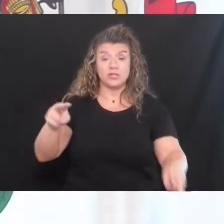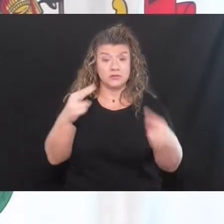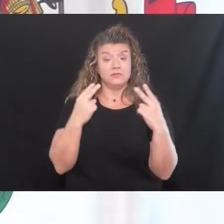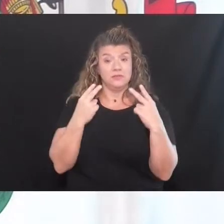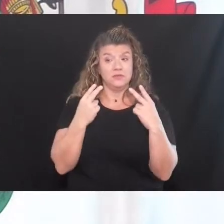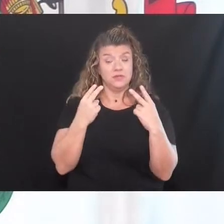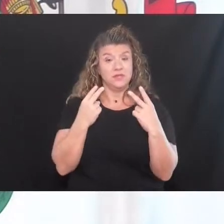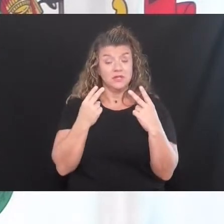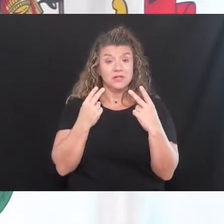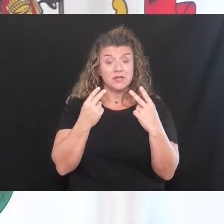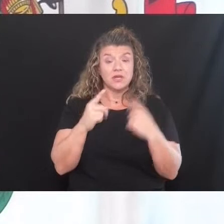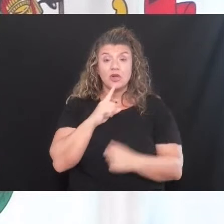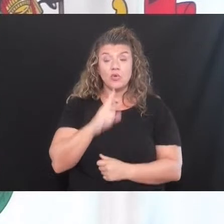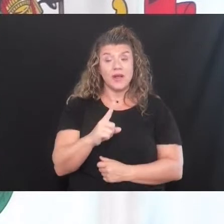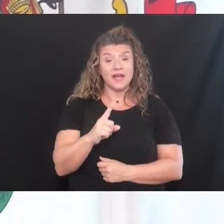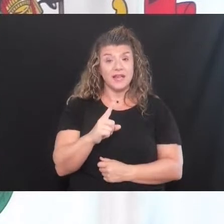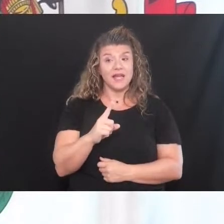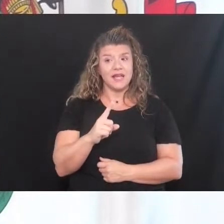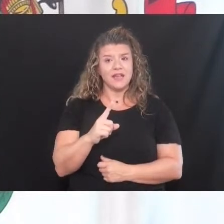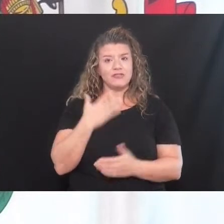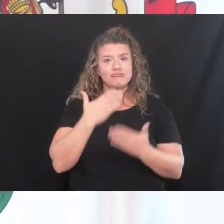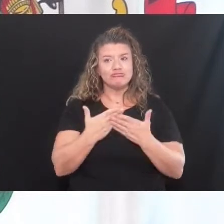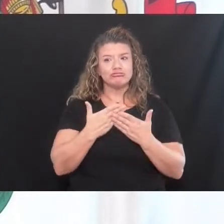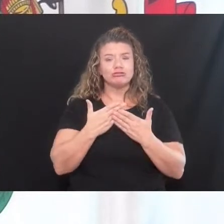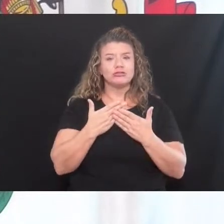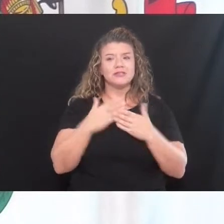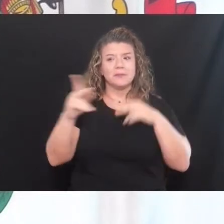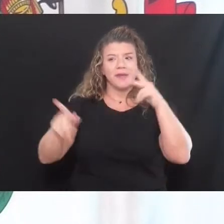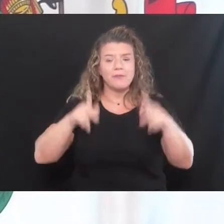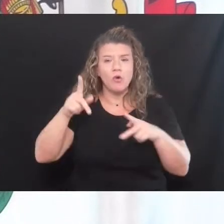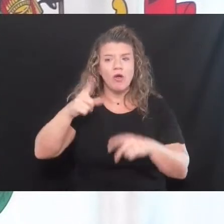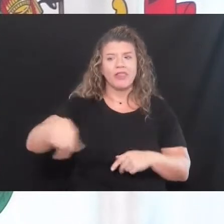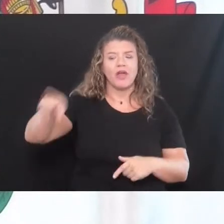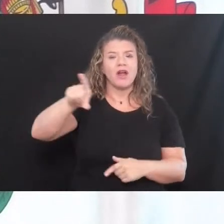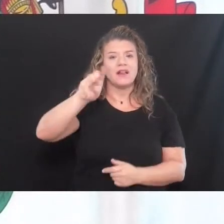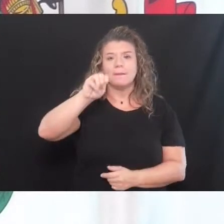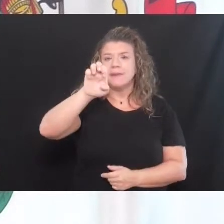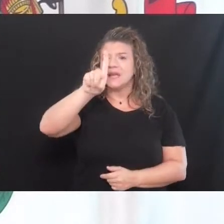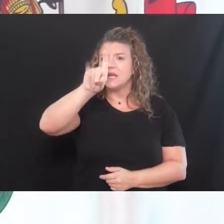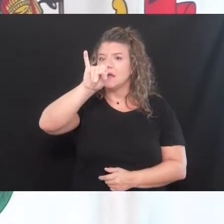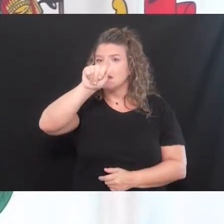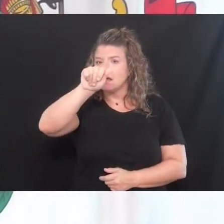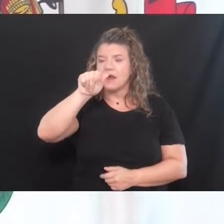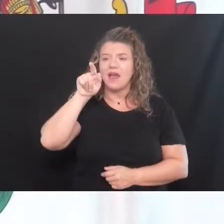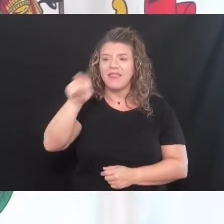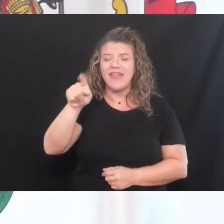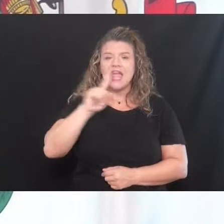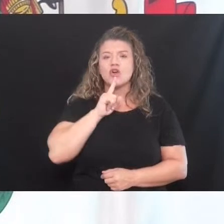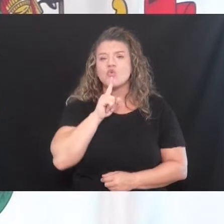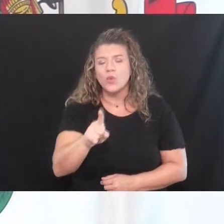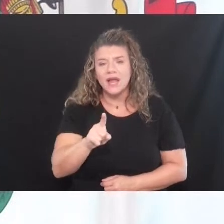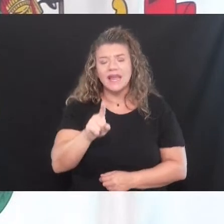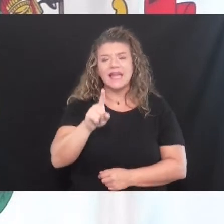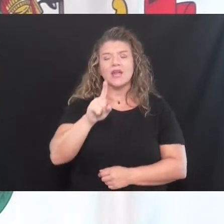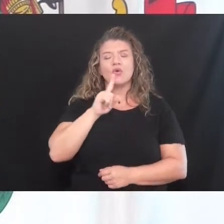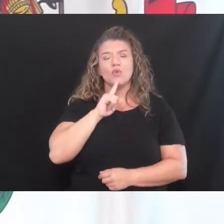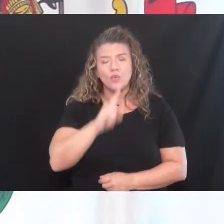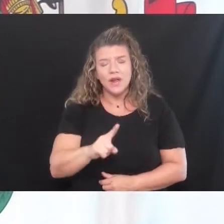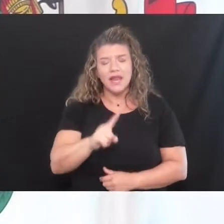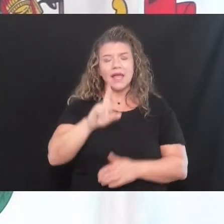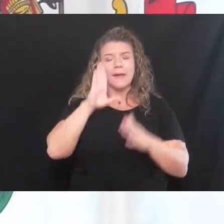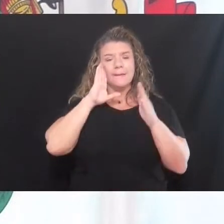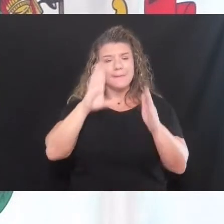especially the good folks from the media and everything, that they can really pay really